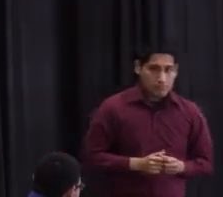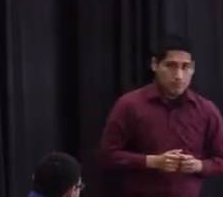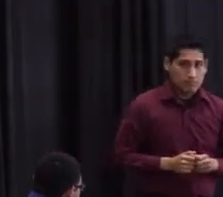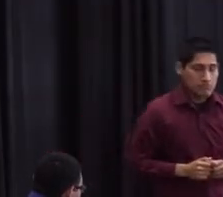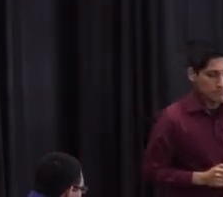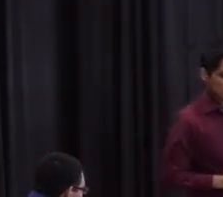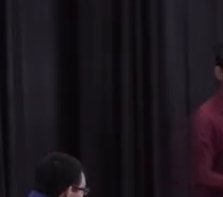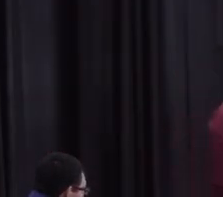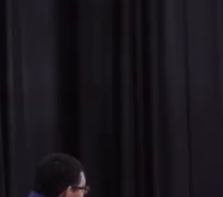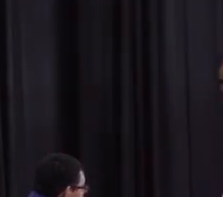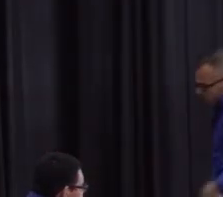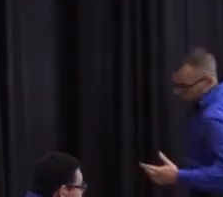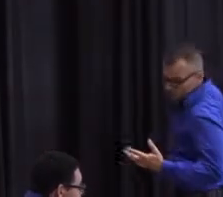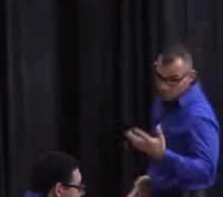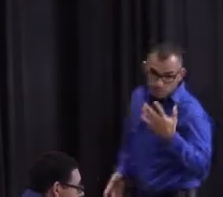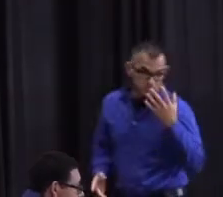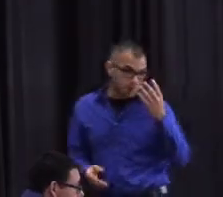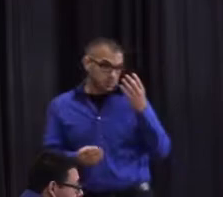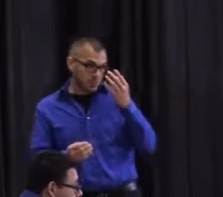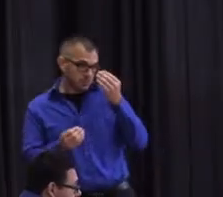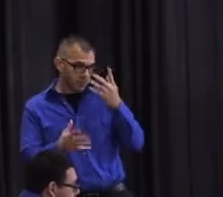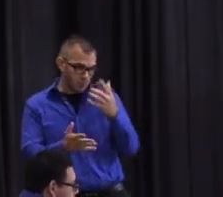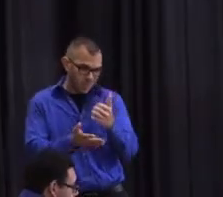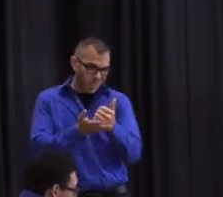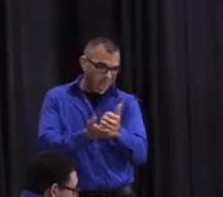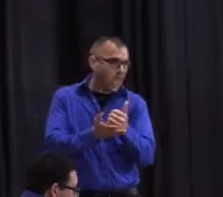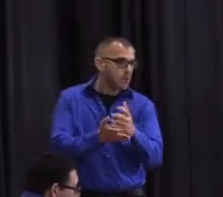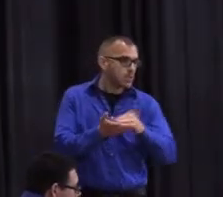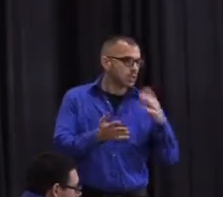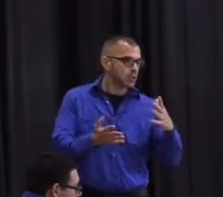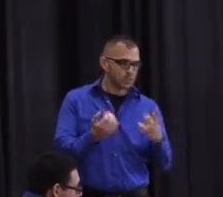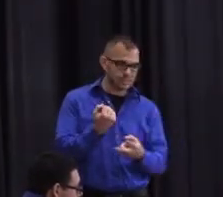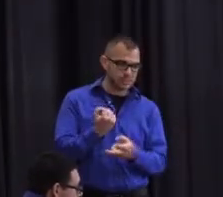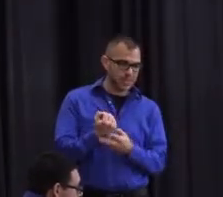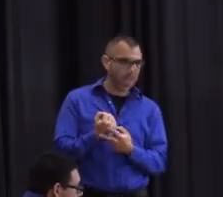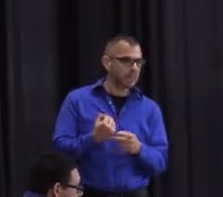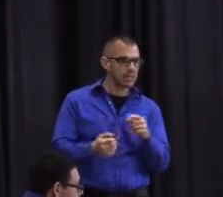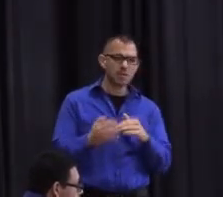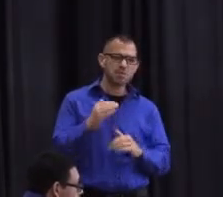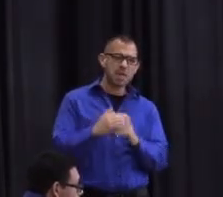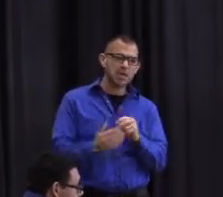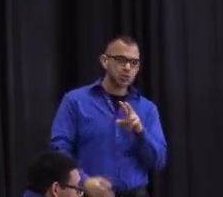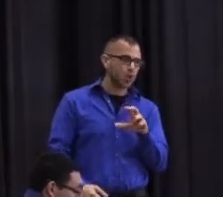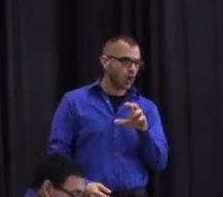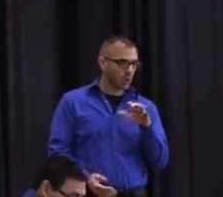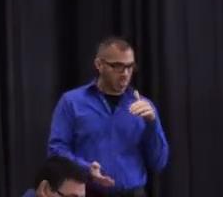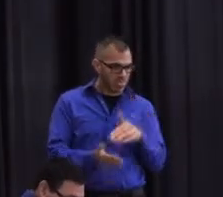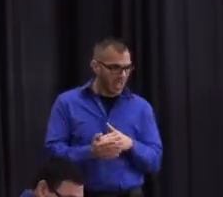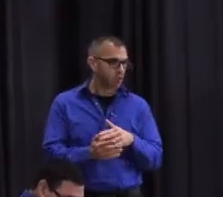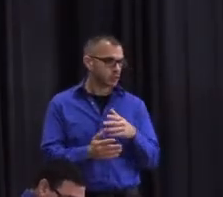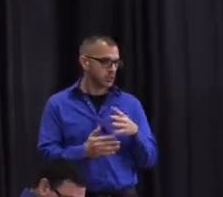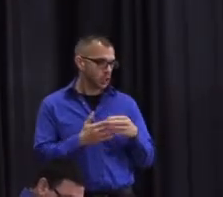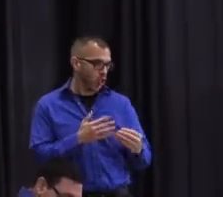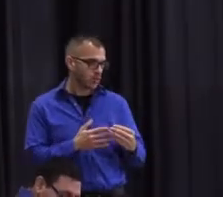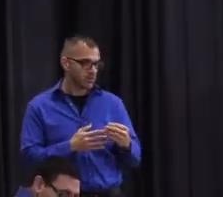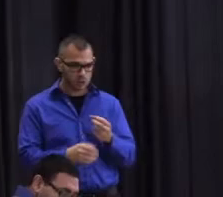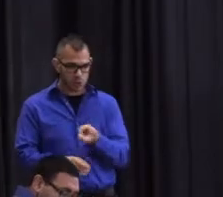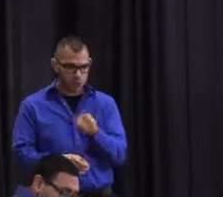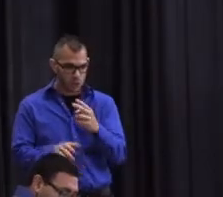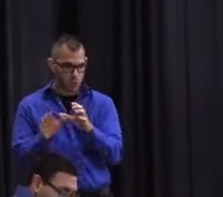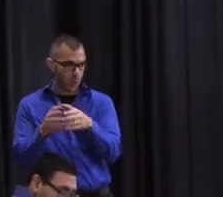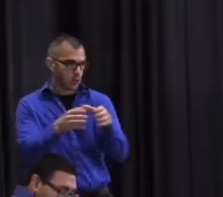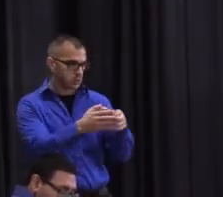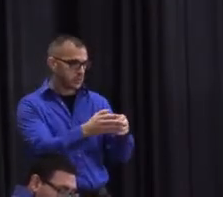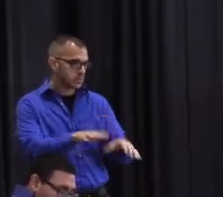two. But we saved our students a total of $200,000 that year in just those 2